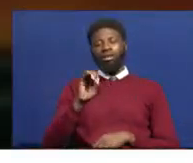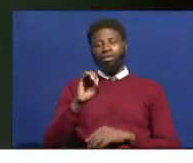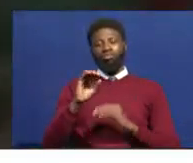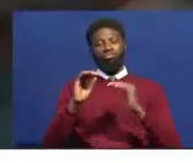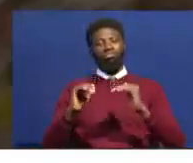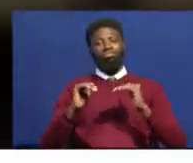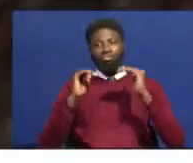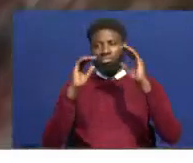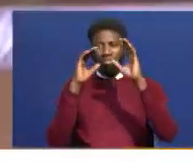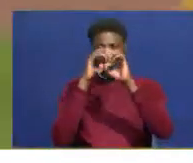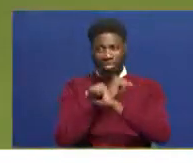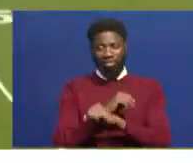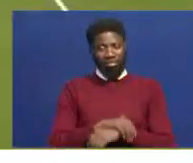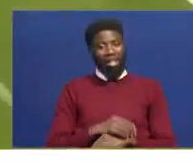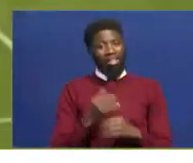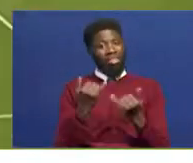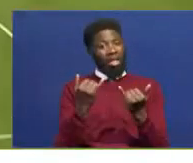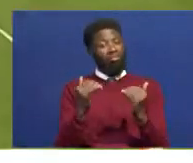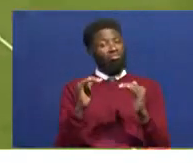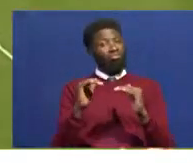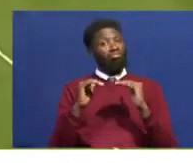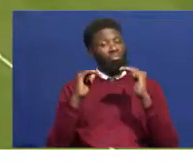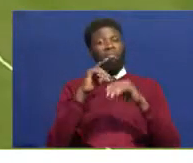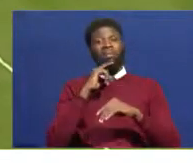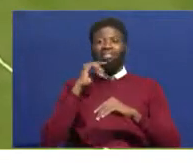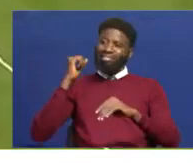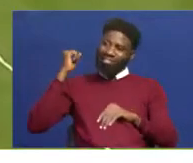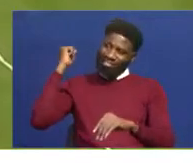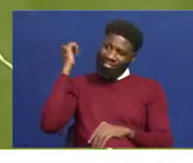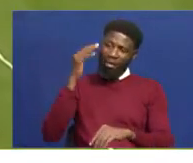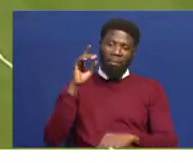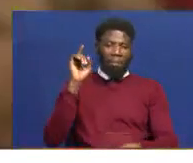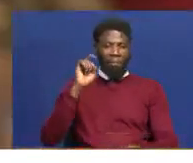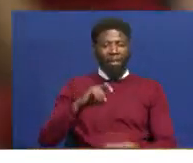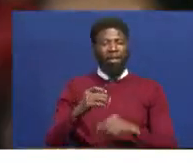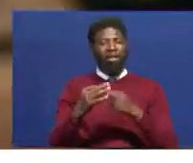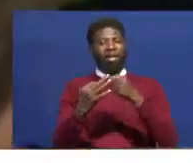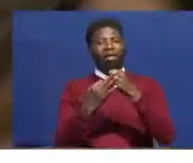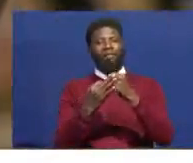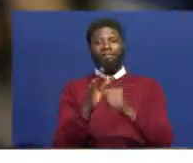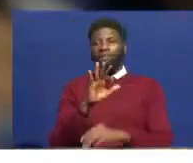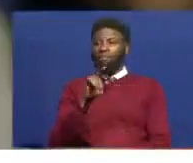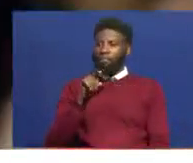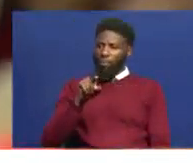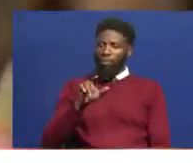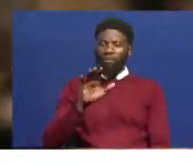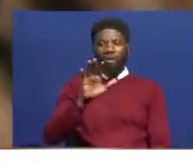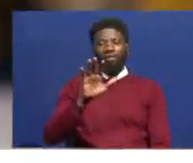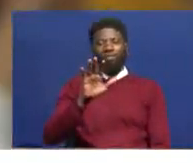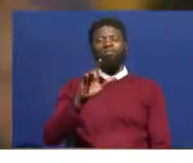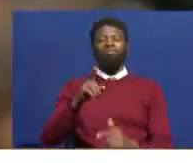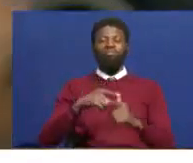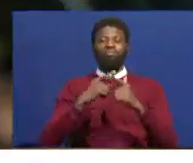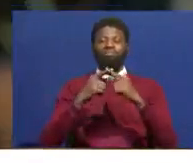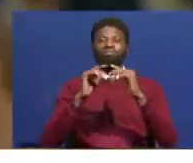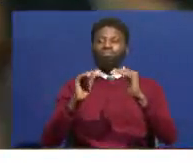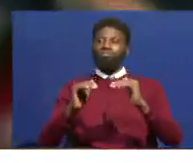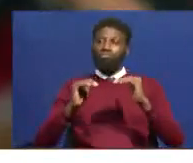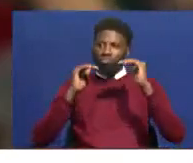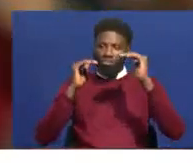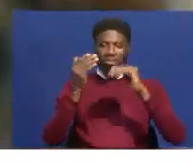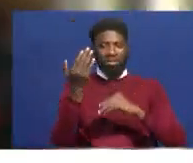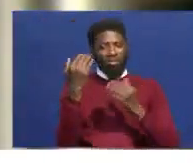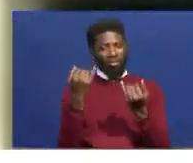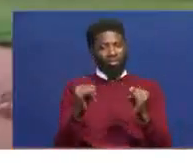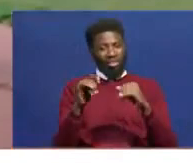stage. In order to qualify for the men's javelin, Yego has to throw 85.5 meters to make the cut. He tried